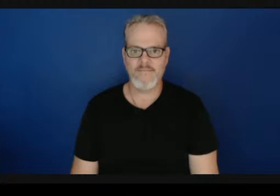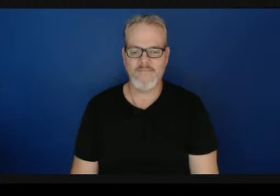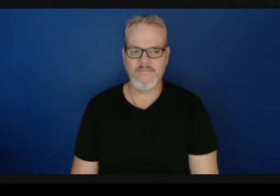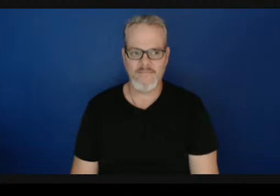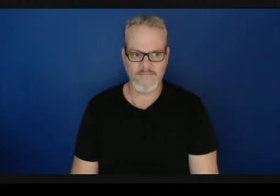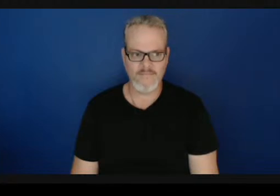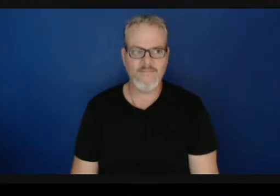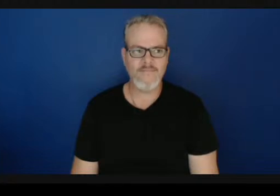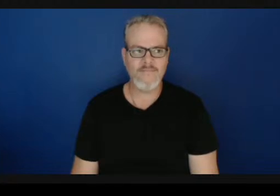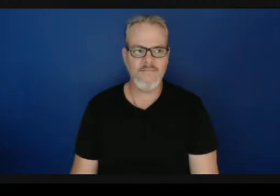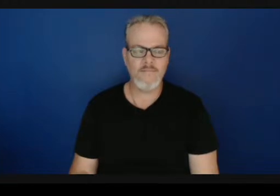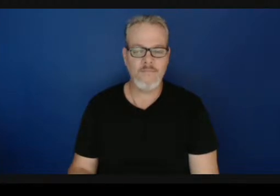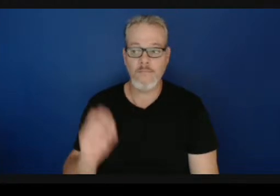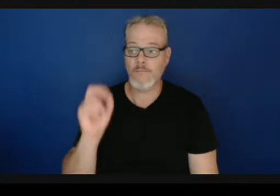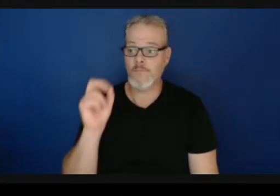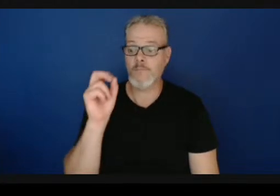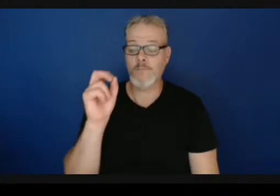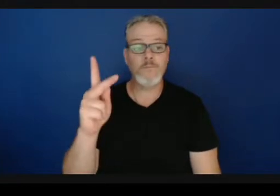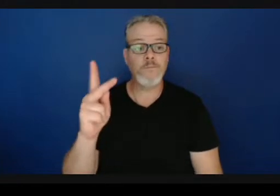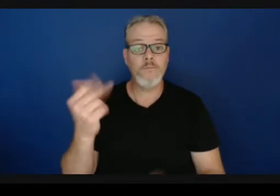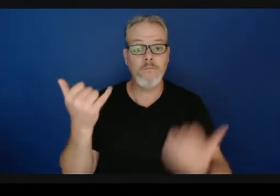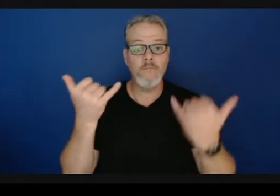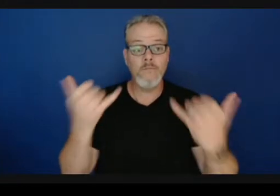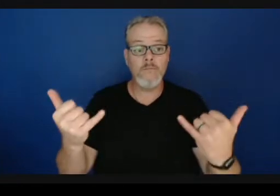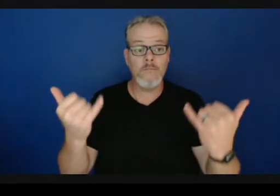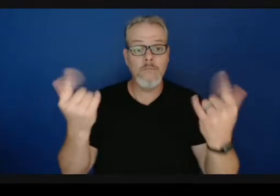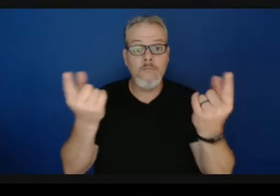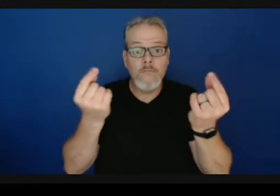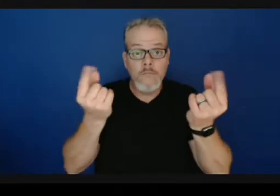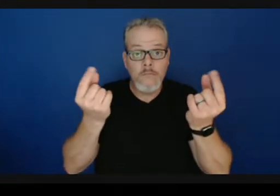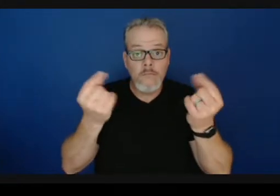Okay, so with that, we'll move on to our volcanic hazard summary.